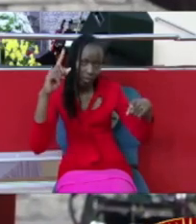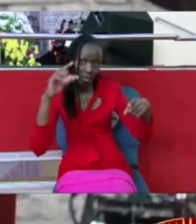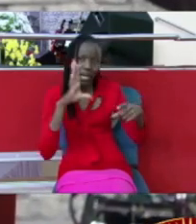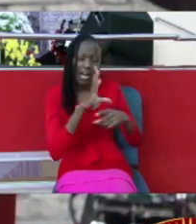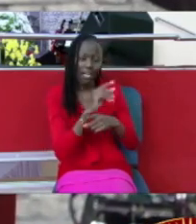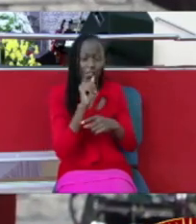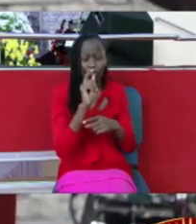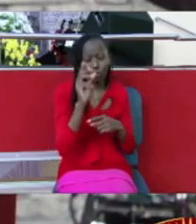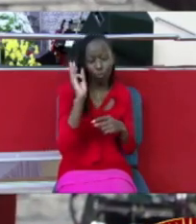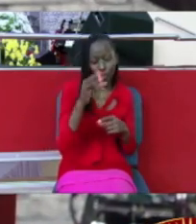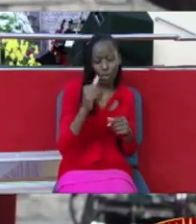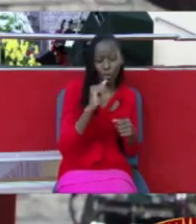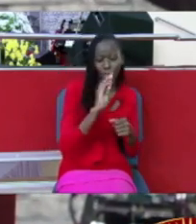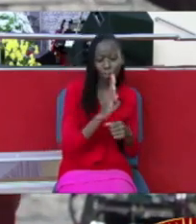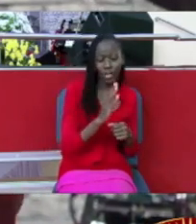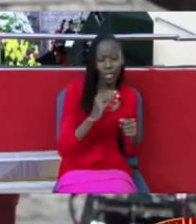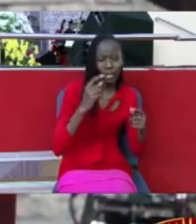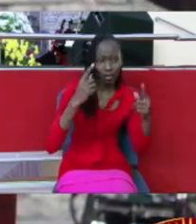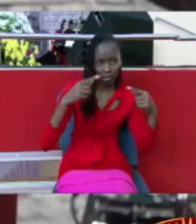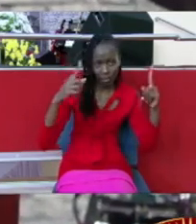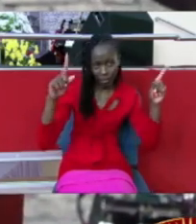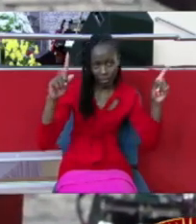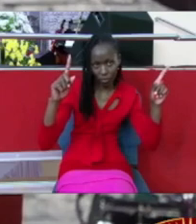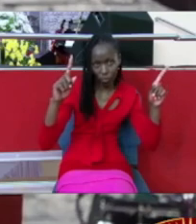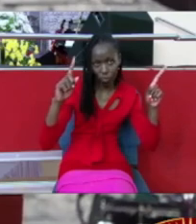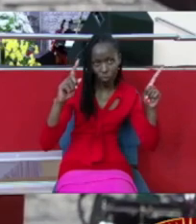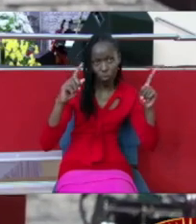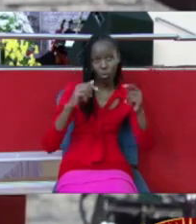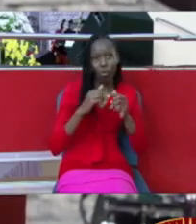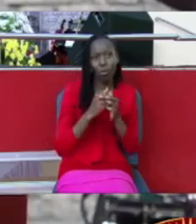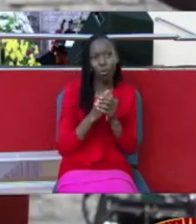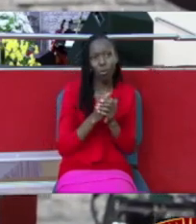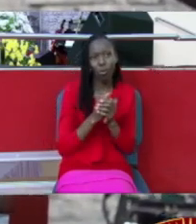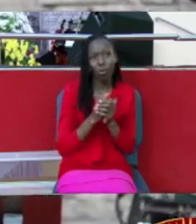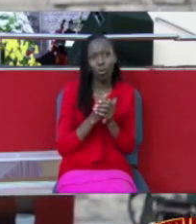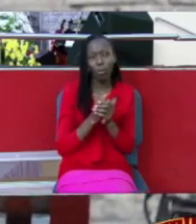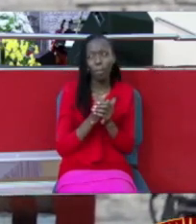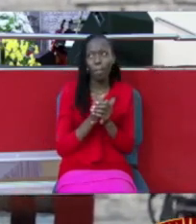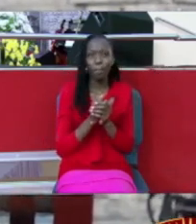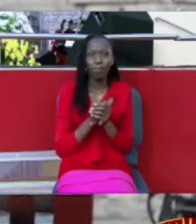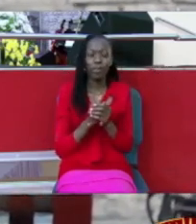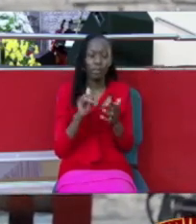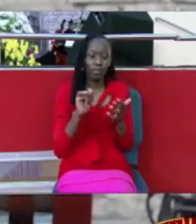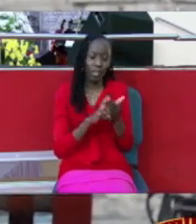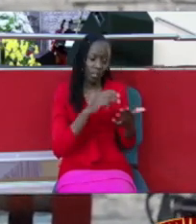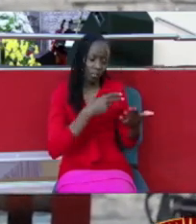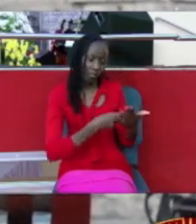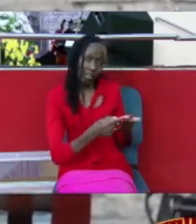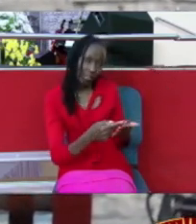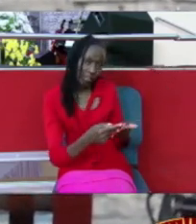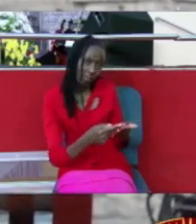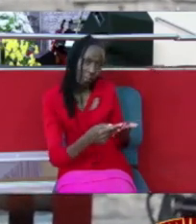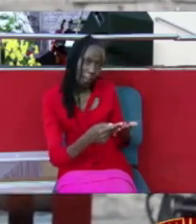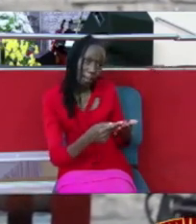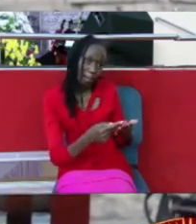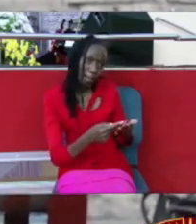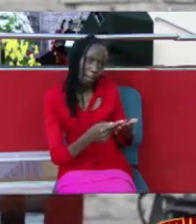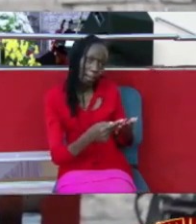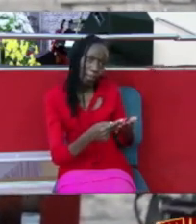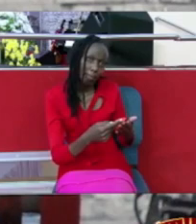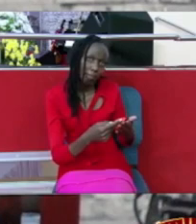na ufanisi na uweze kupata fanaka. In short, that verse, kwa kifupi msali ule,